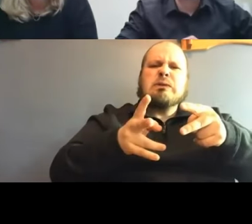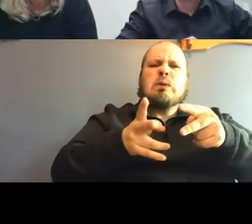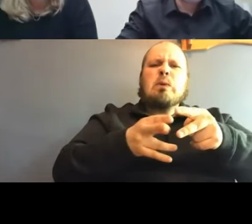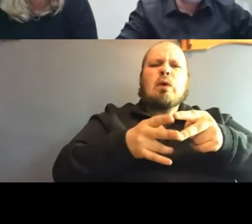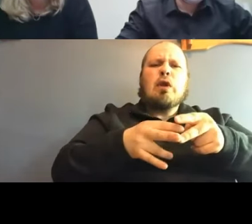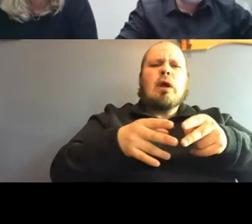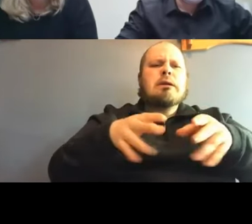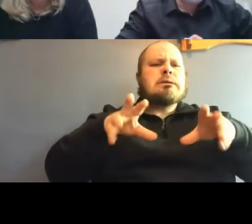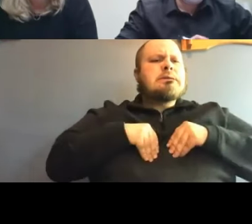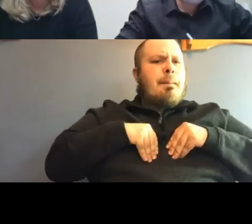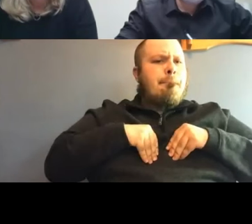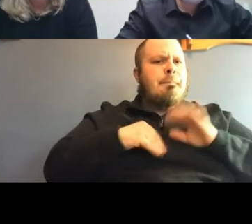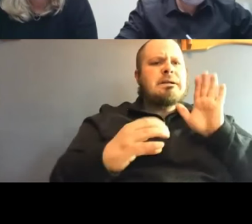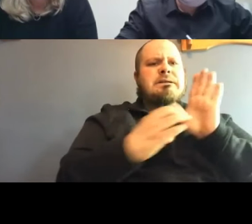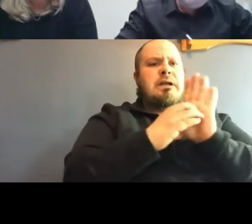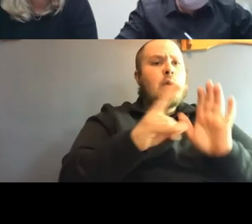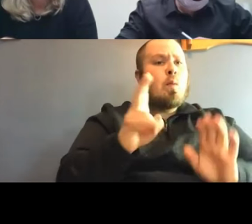29?